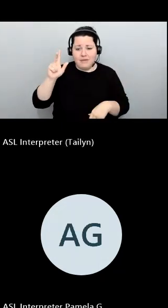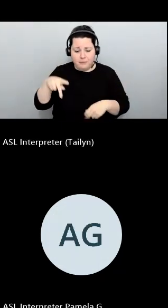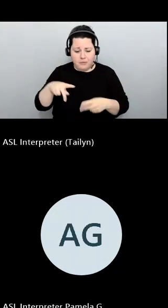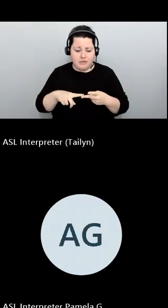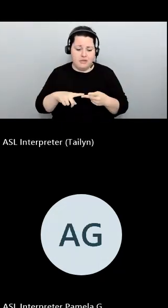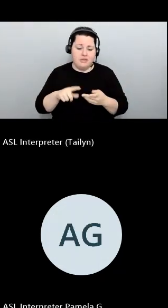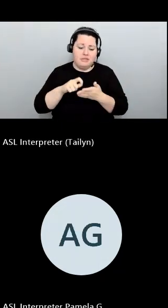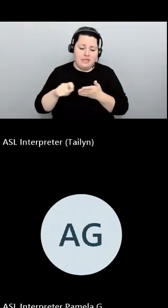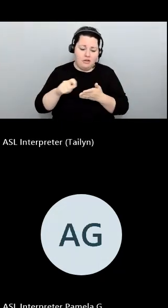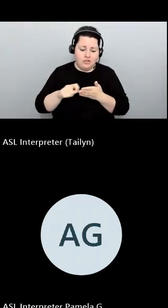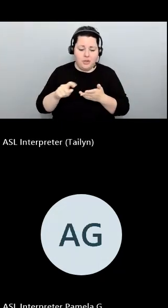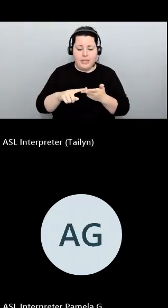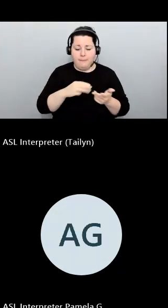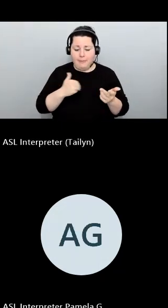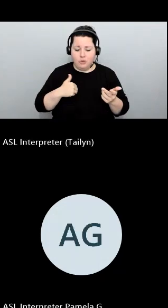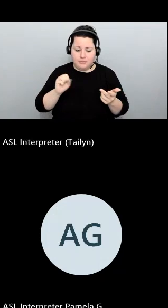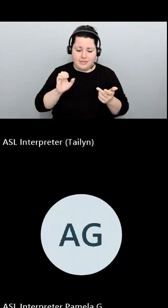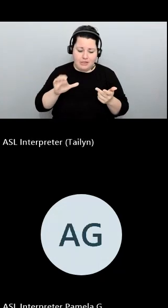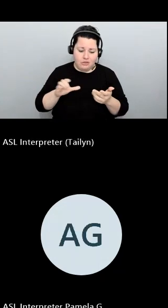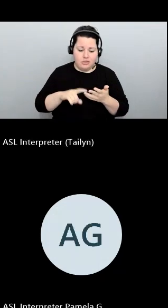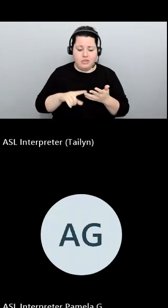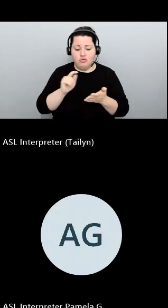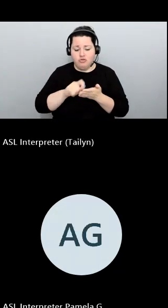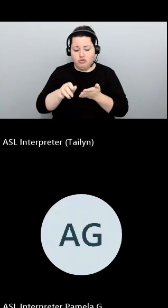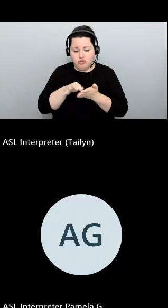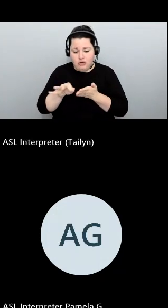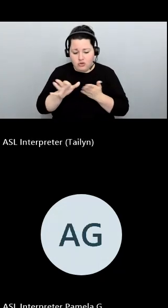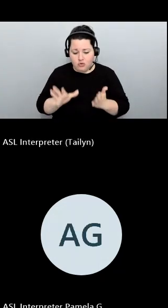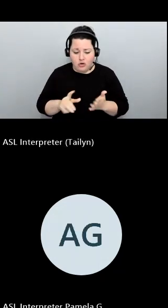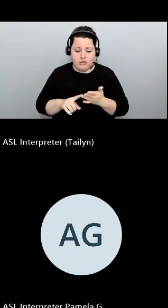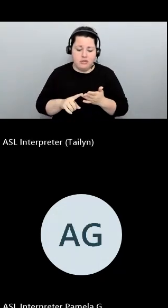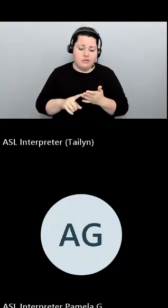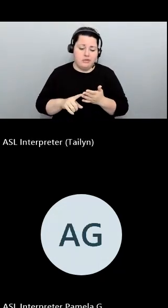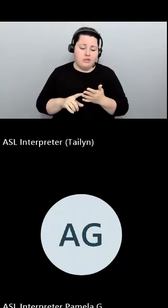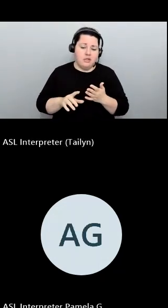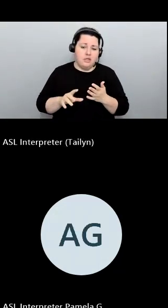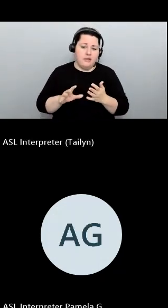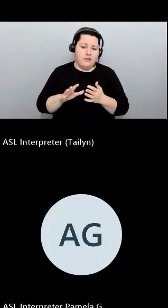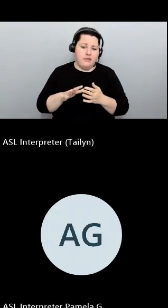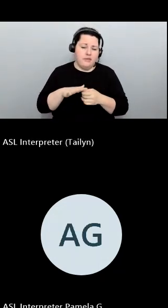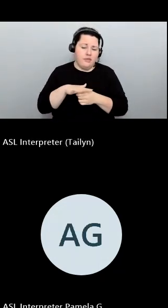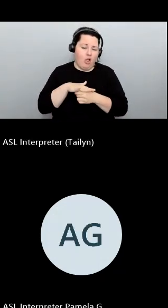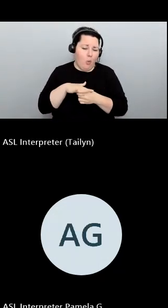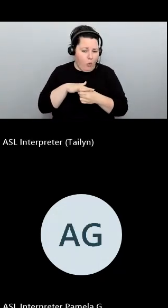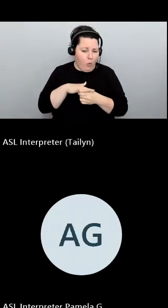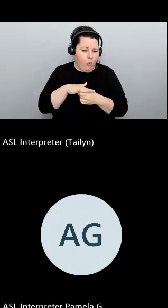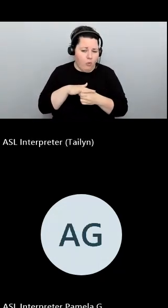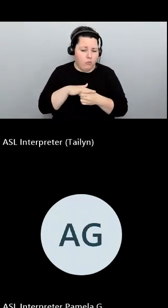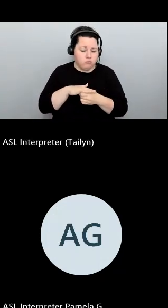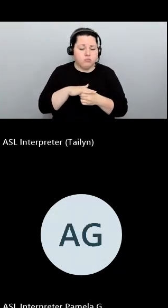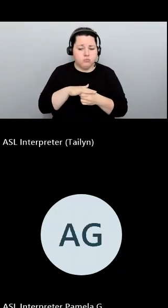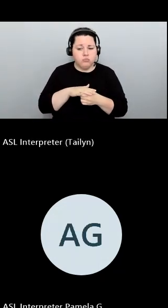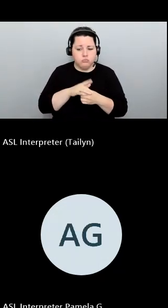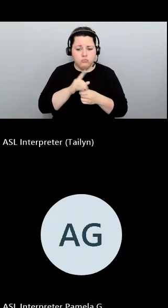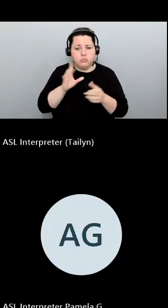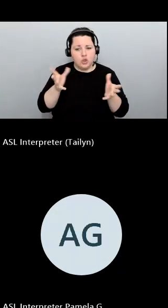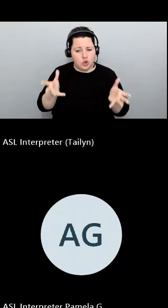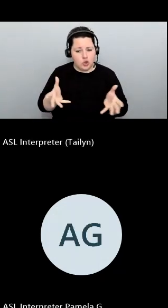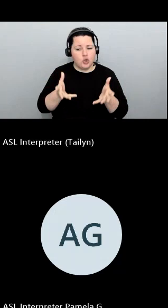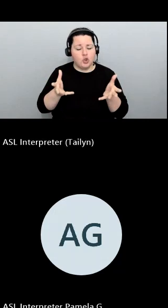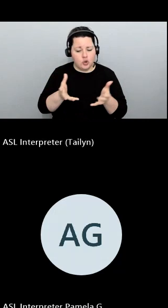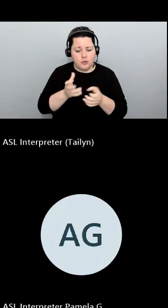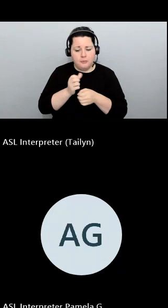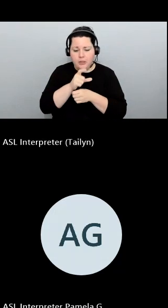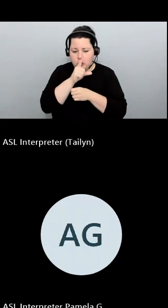secretary, membership secretary, and treasurer. The local, I would highly encourage you to make sure that